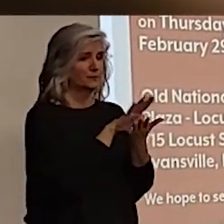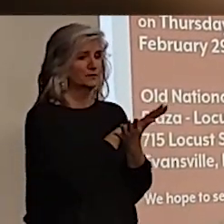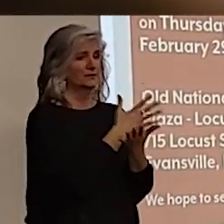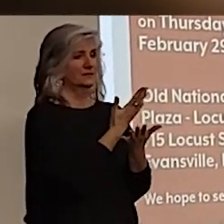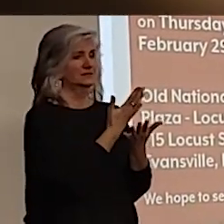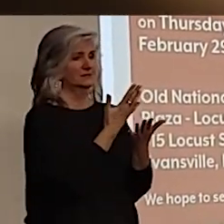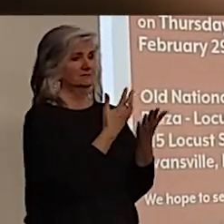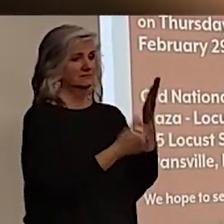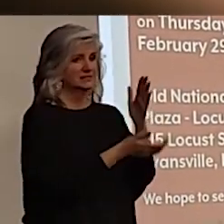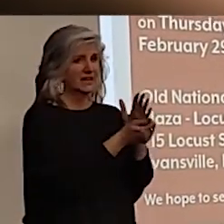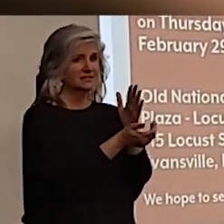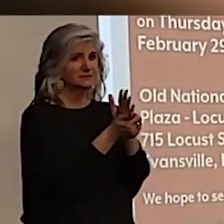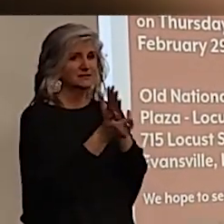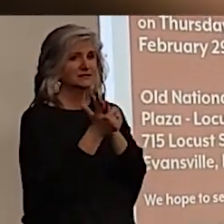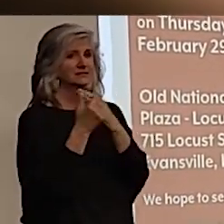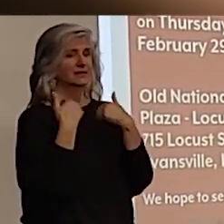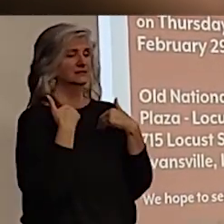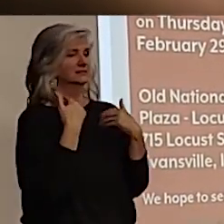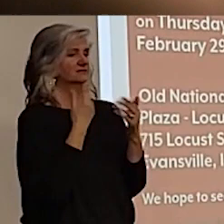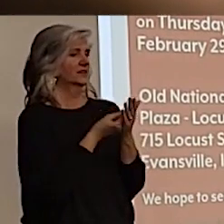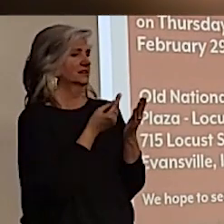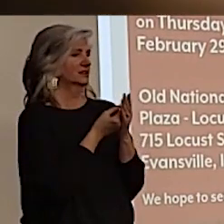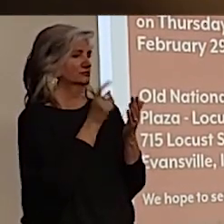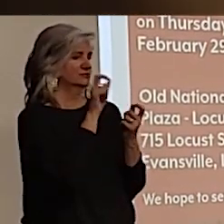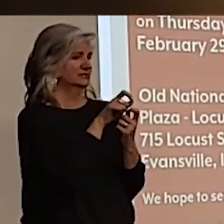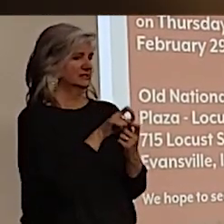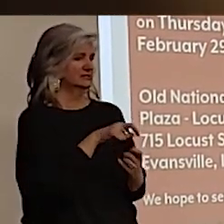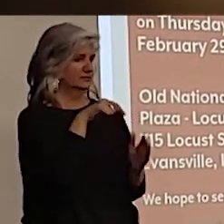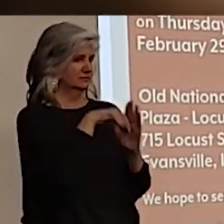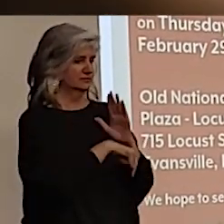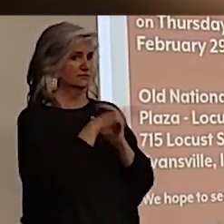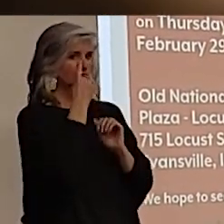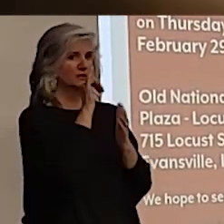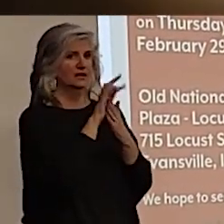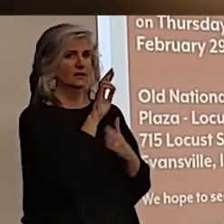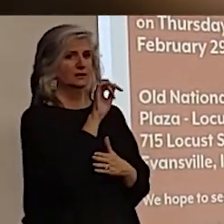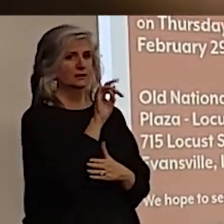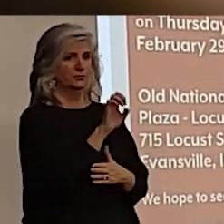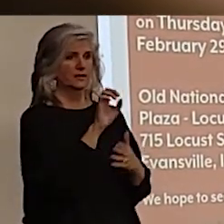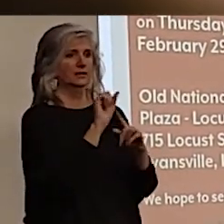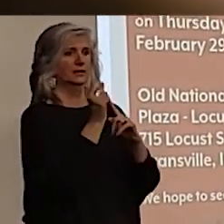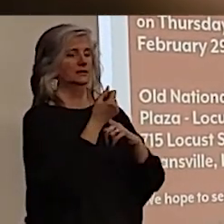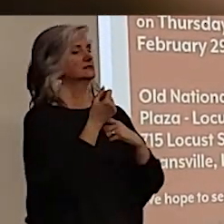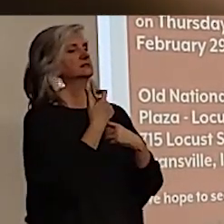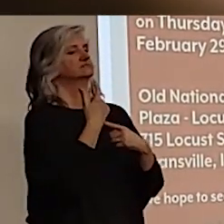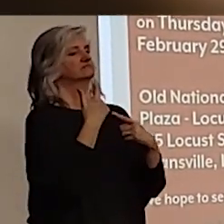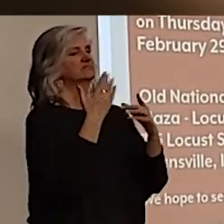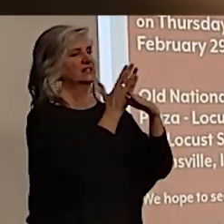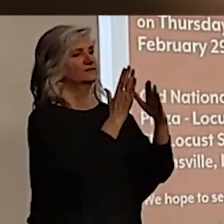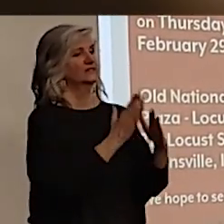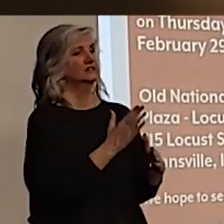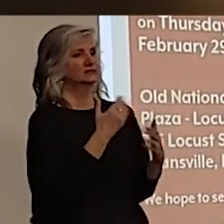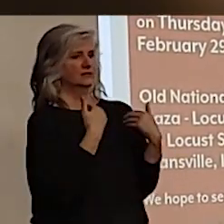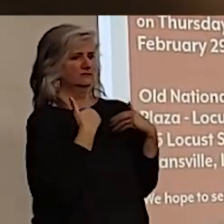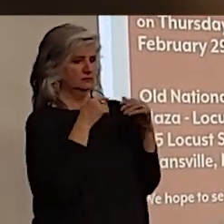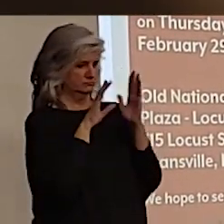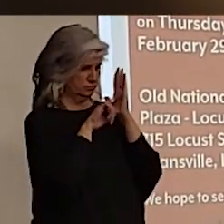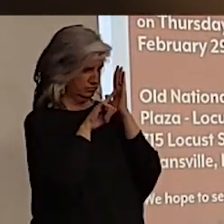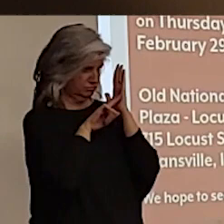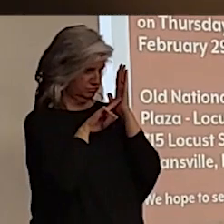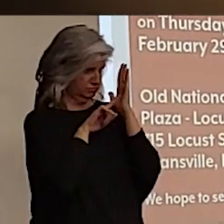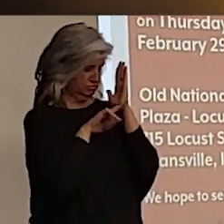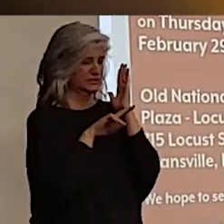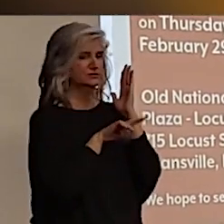and attachments that provide additional financial details. Part of the rate case process is that interveners go through this stuff with a fine-tooth comb,